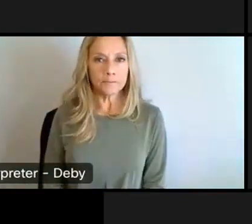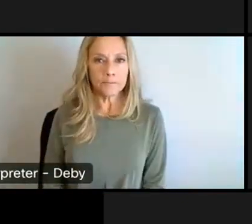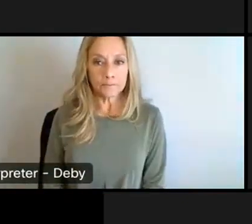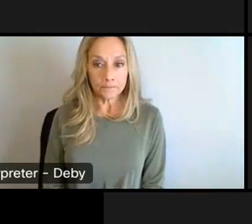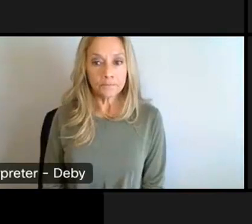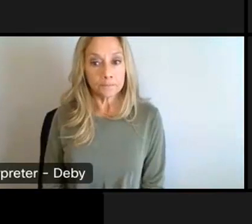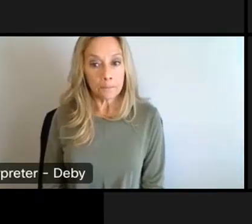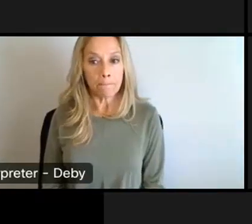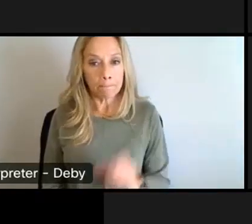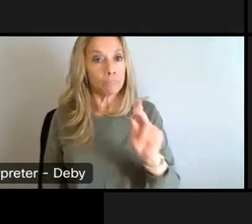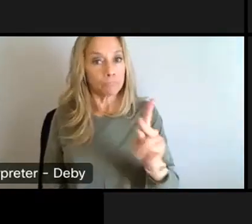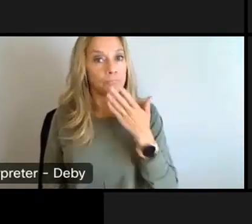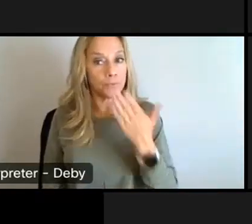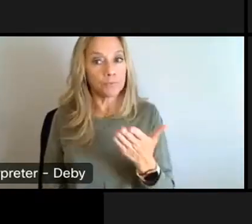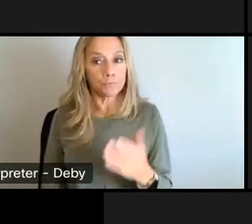Okay, that sounds good. Thank you.